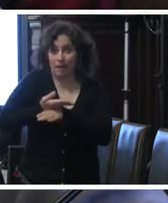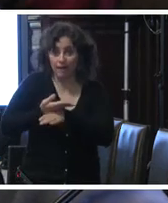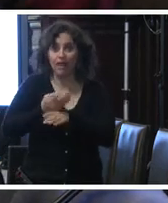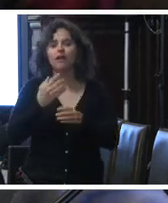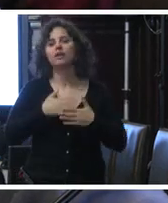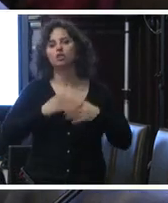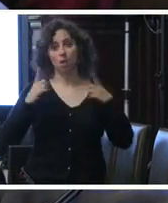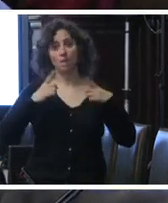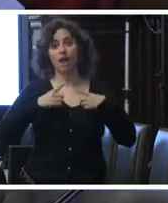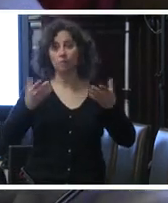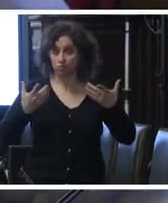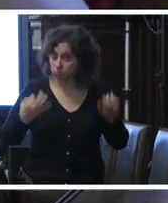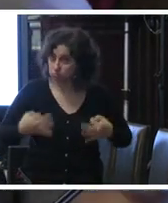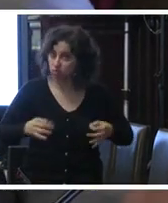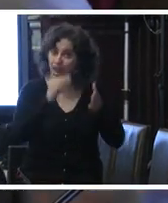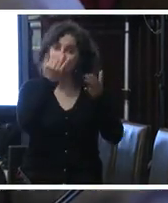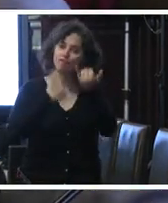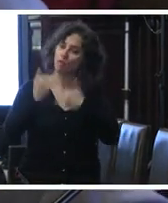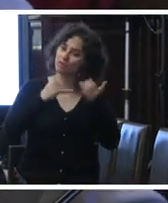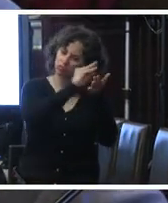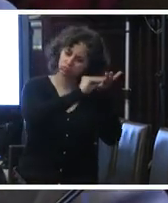us, and to each of us,